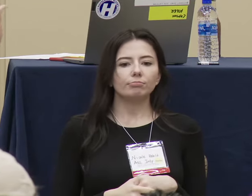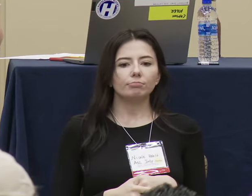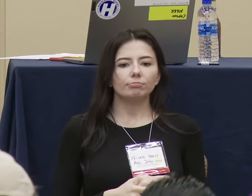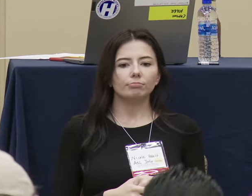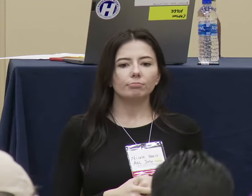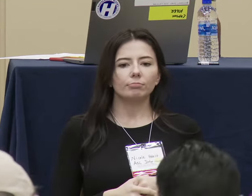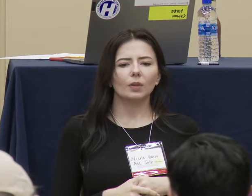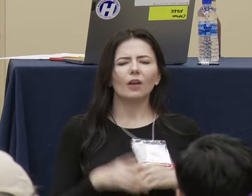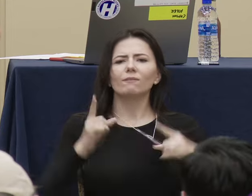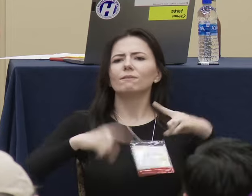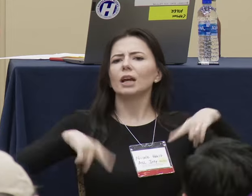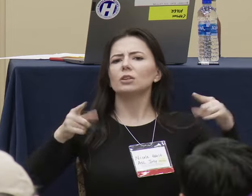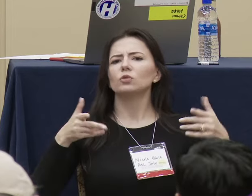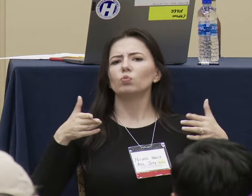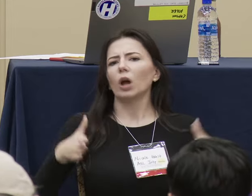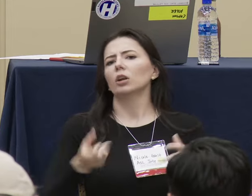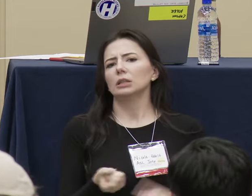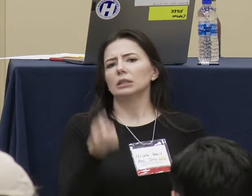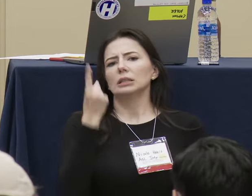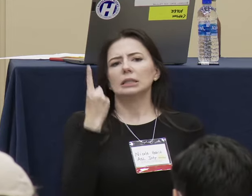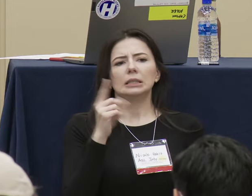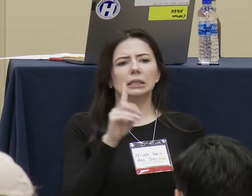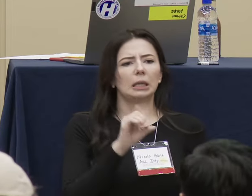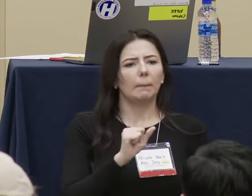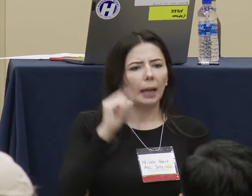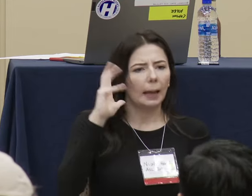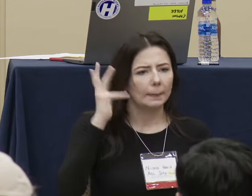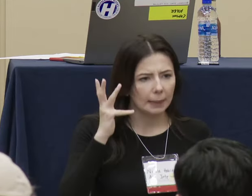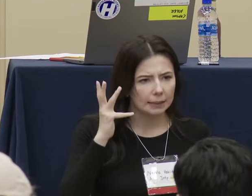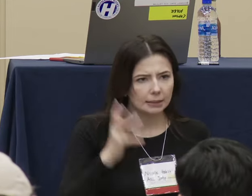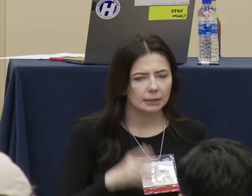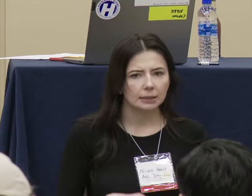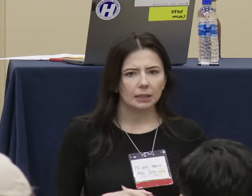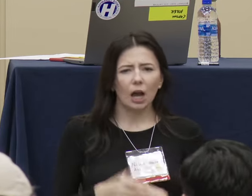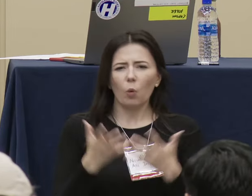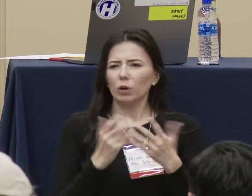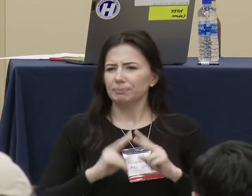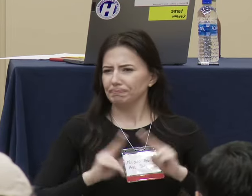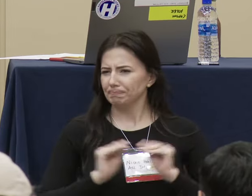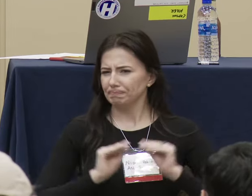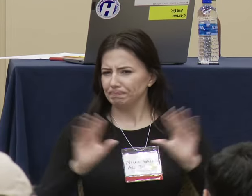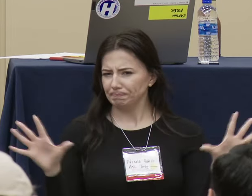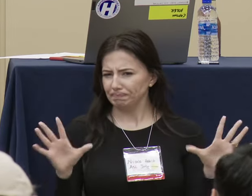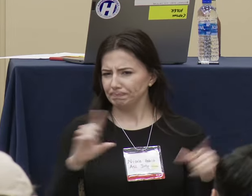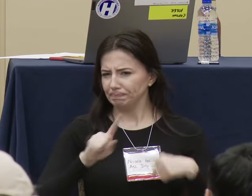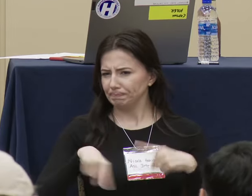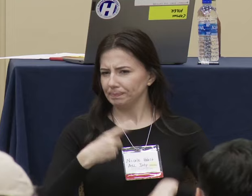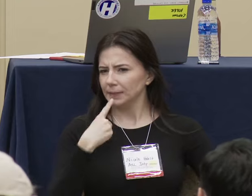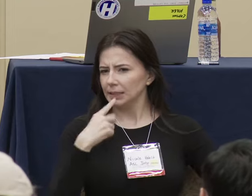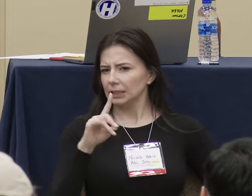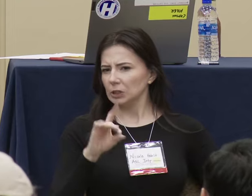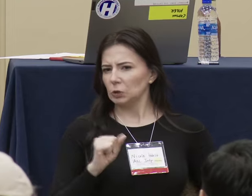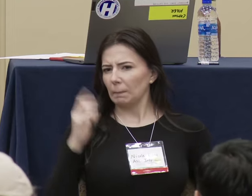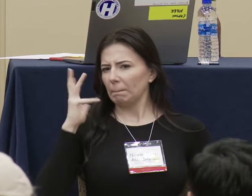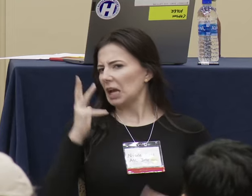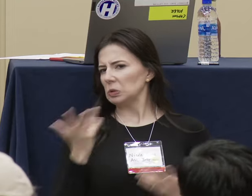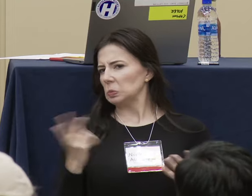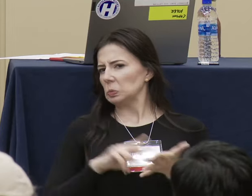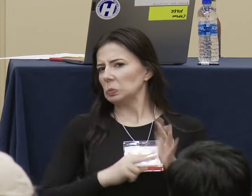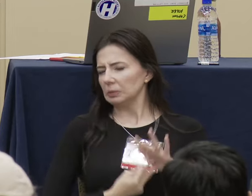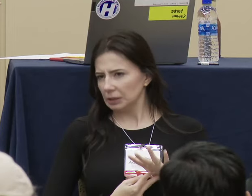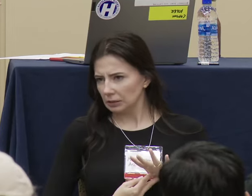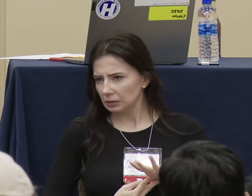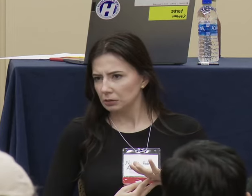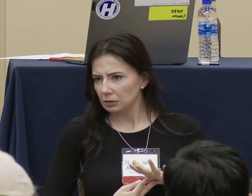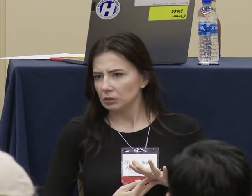ways to understand disability and madness, and I want to be very clear when I say disability and madness what that means. So